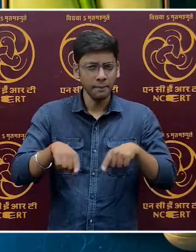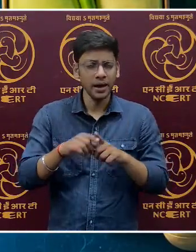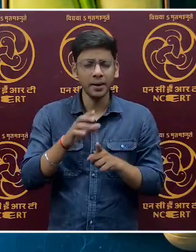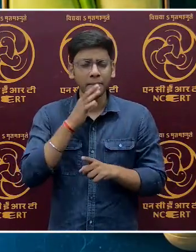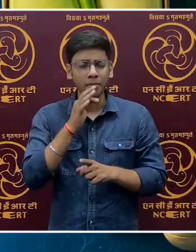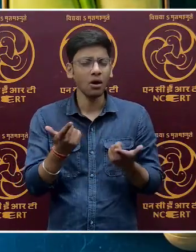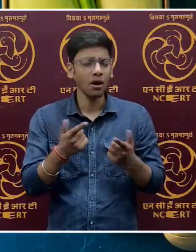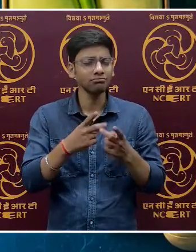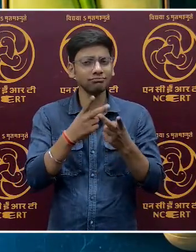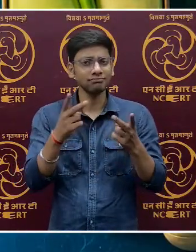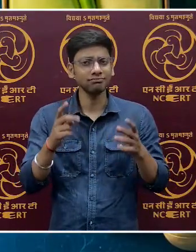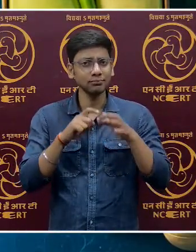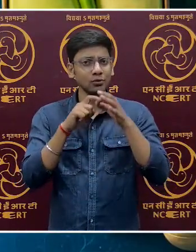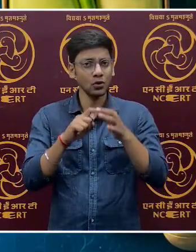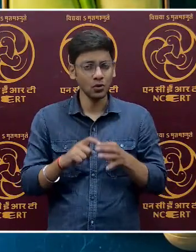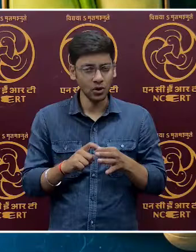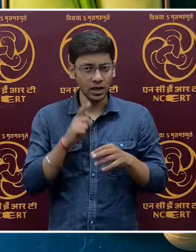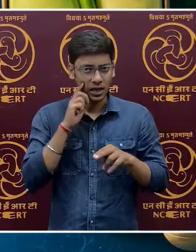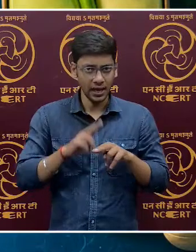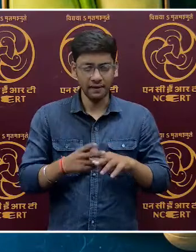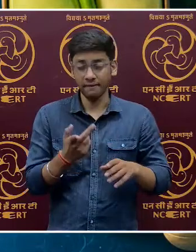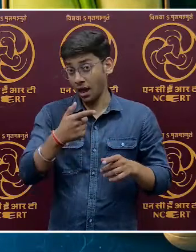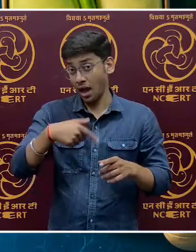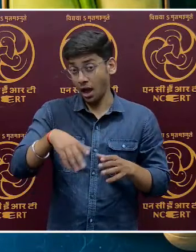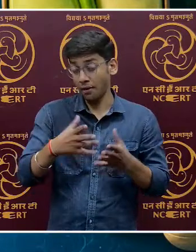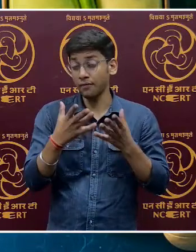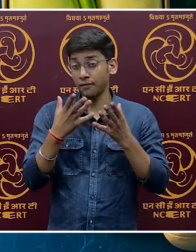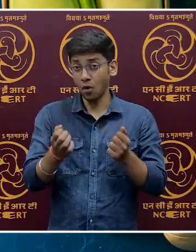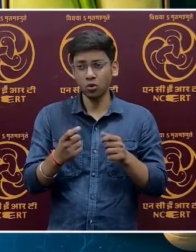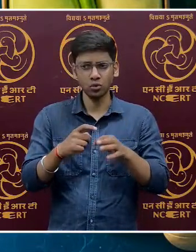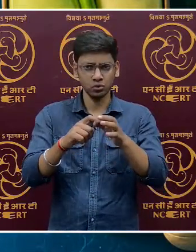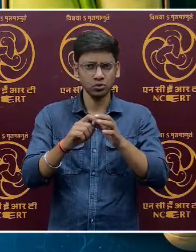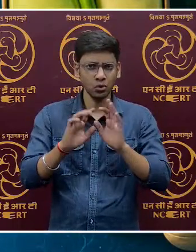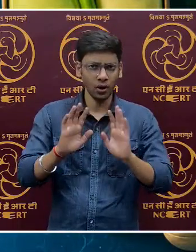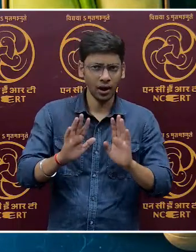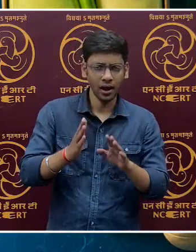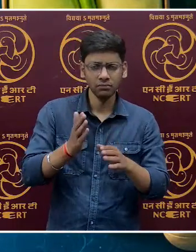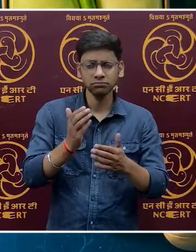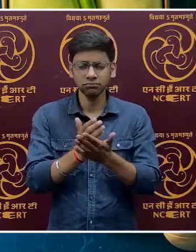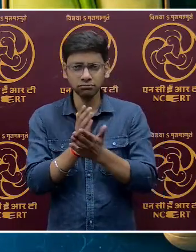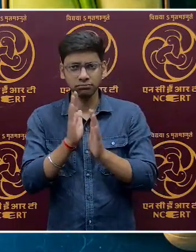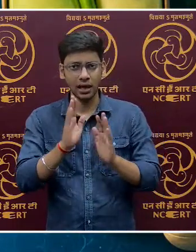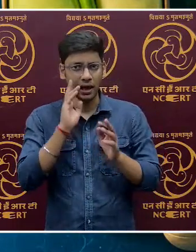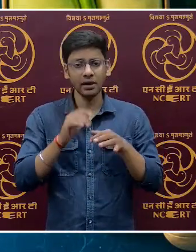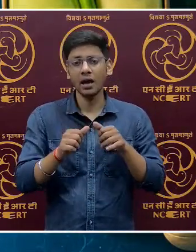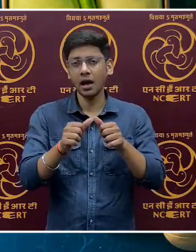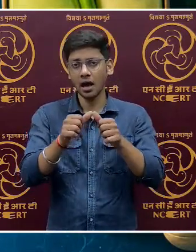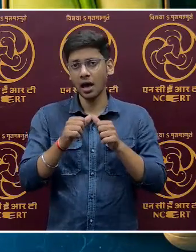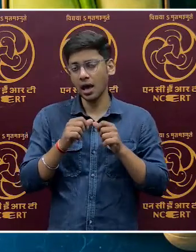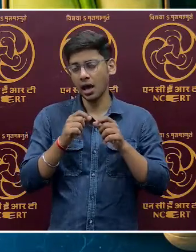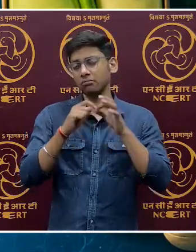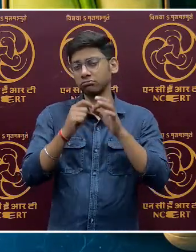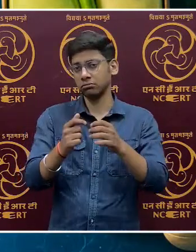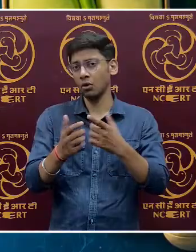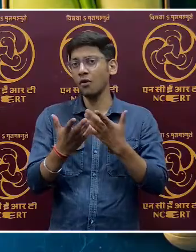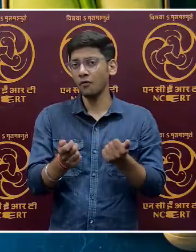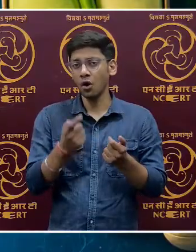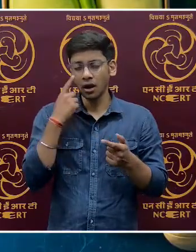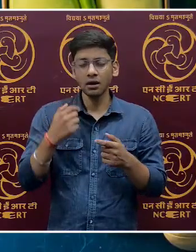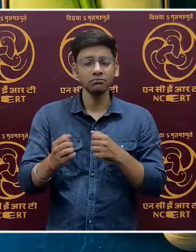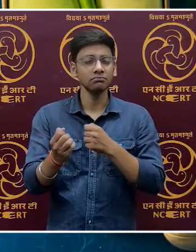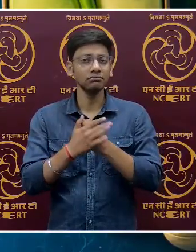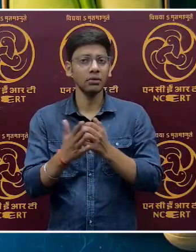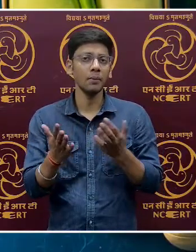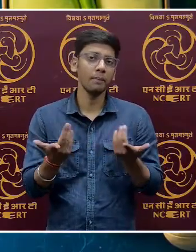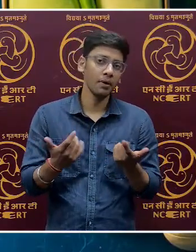questions associated with it. If you also have some questions, if you want certain answers, please reach out to us. Either you can